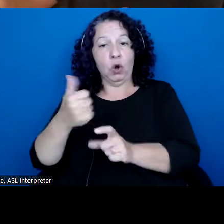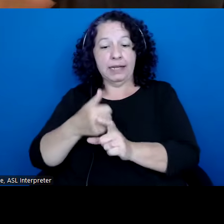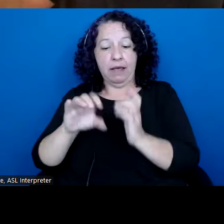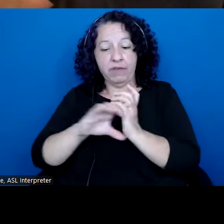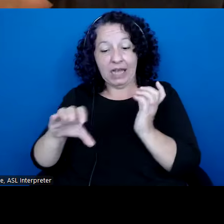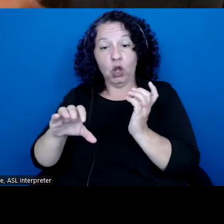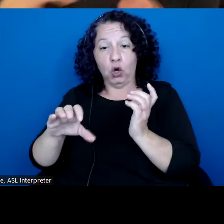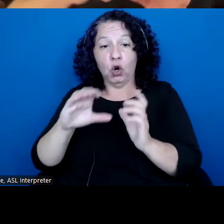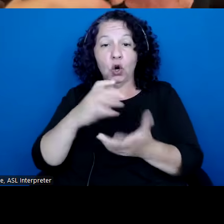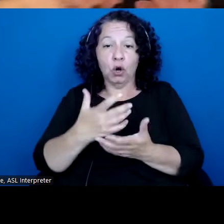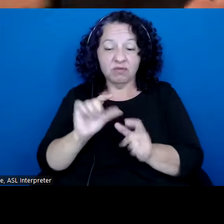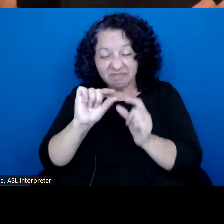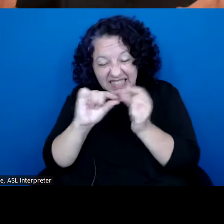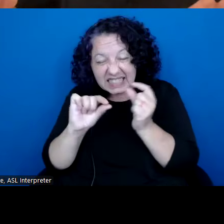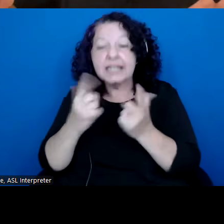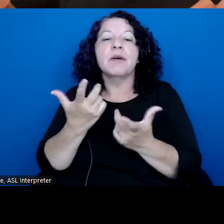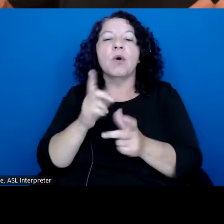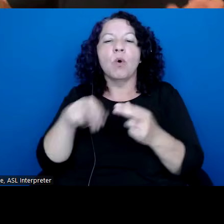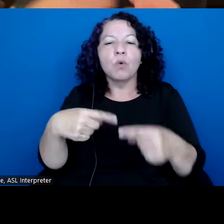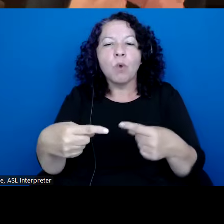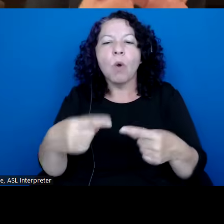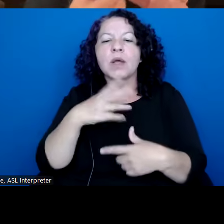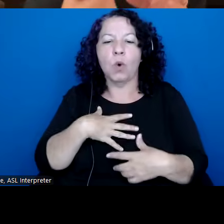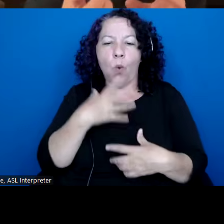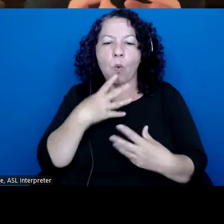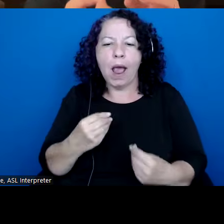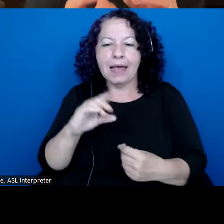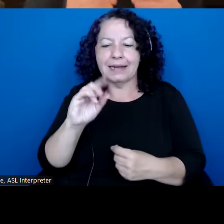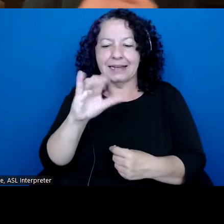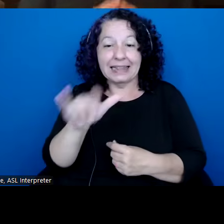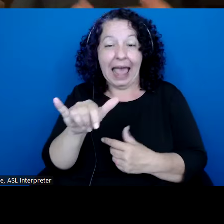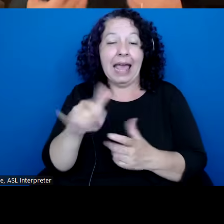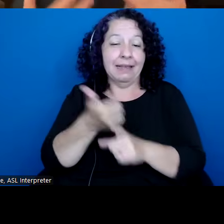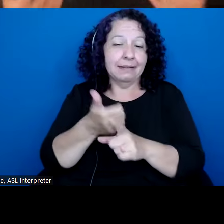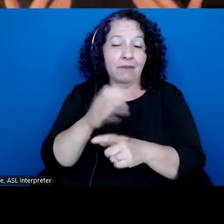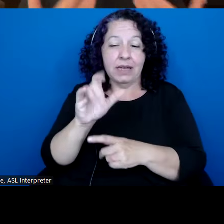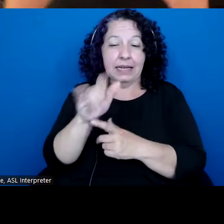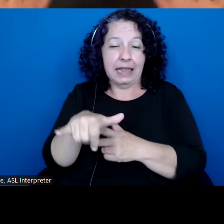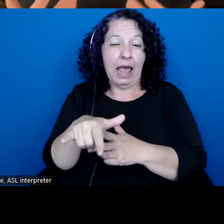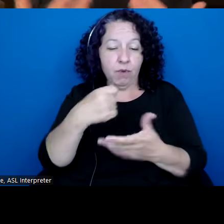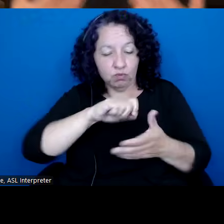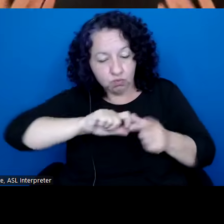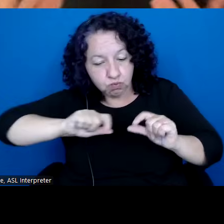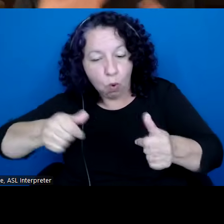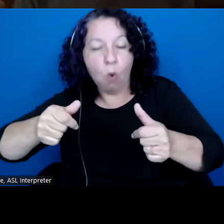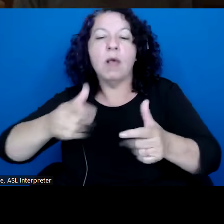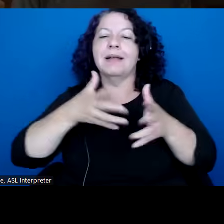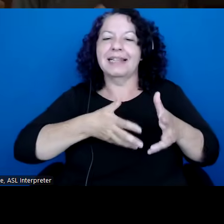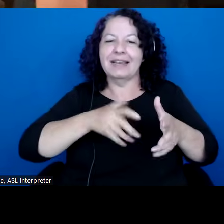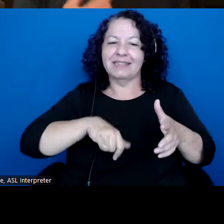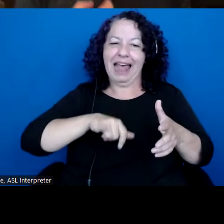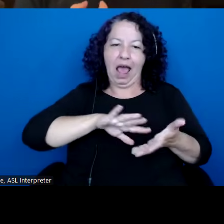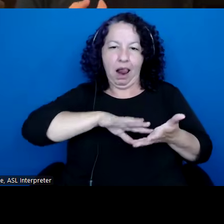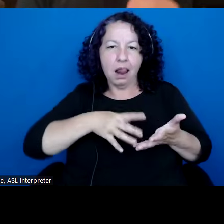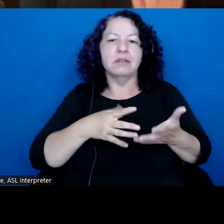rolled in wet clay, and then it leaves behind an impression of the scene that's carved into it. And yeah, so people used it as a kind of signature, and